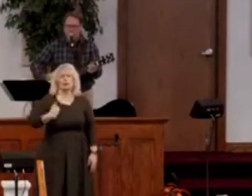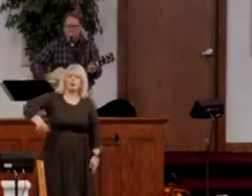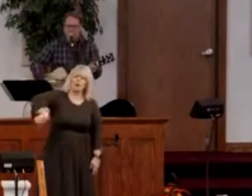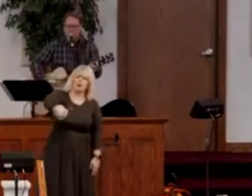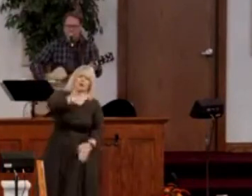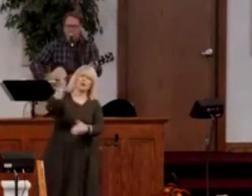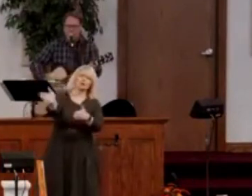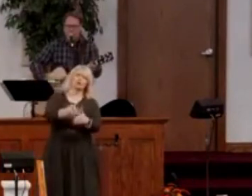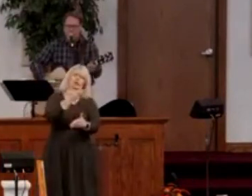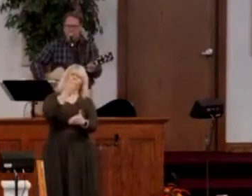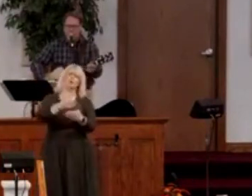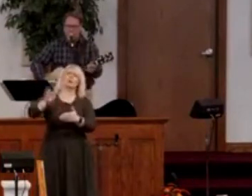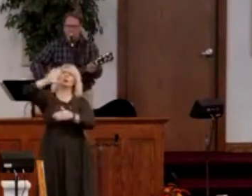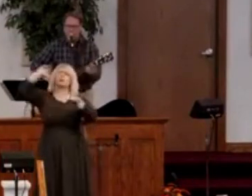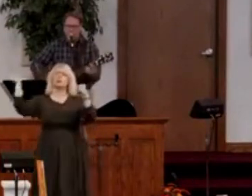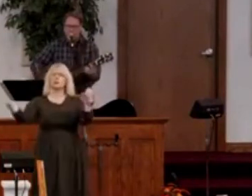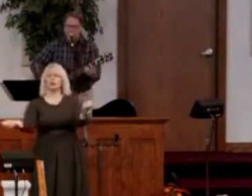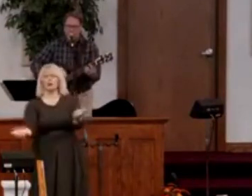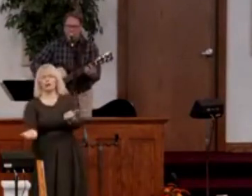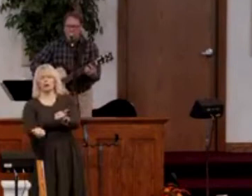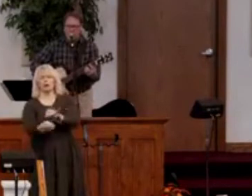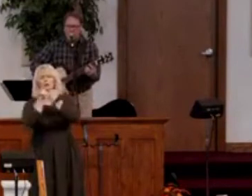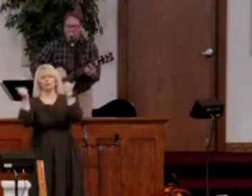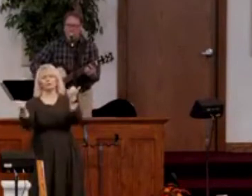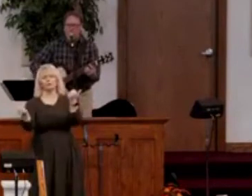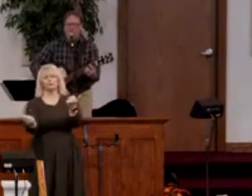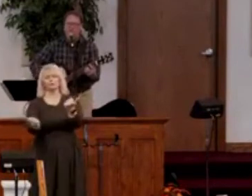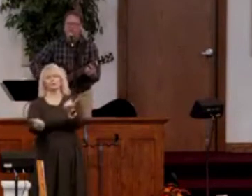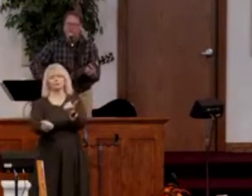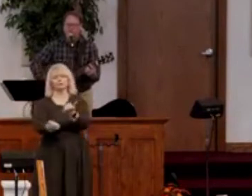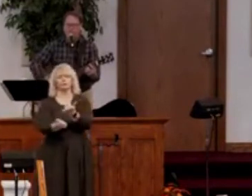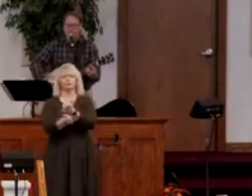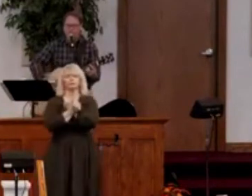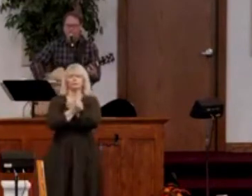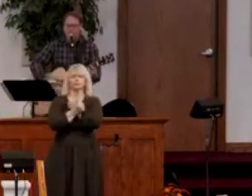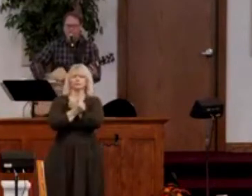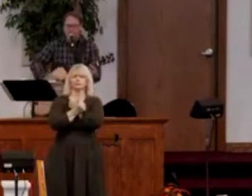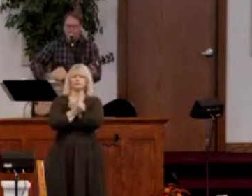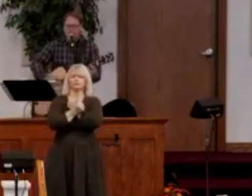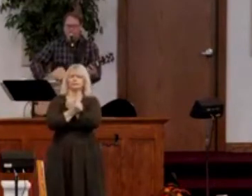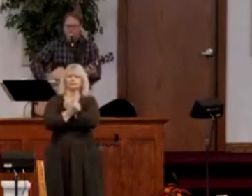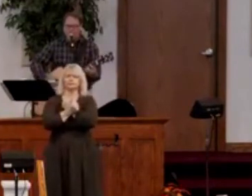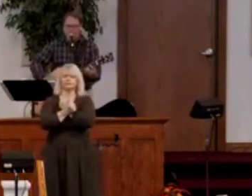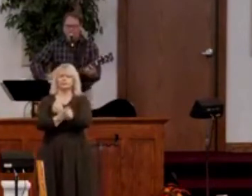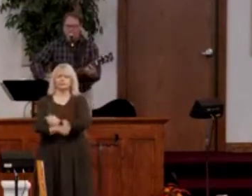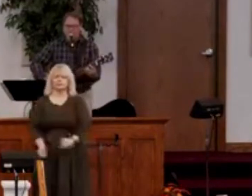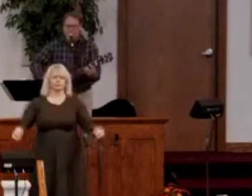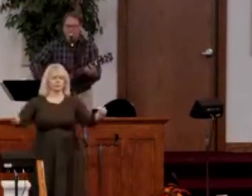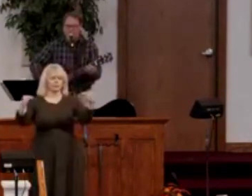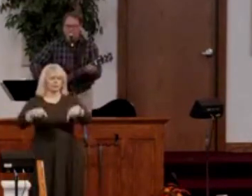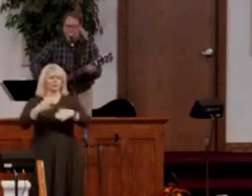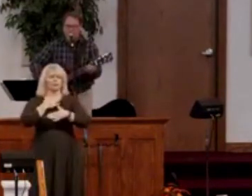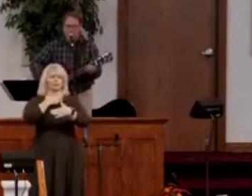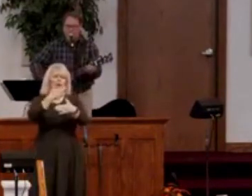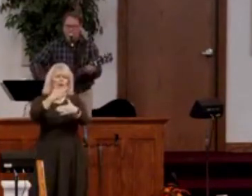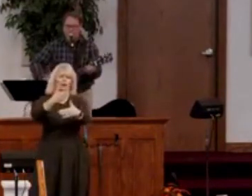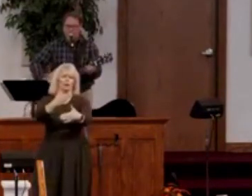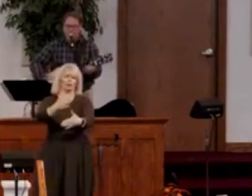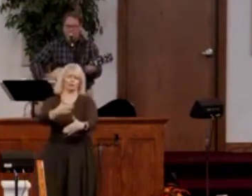communion, we're sharing his love. This is the